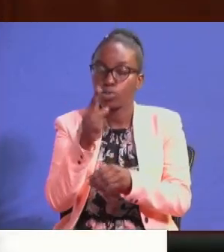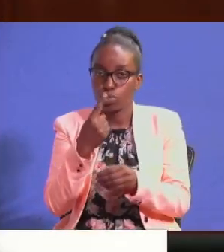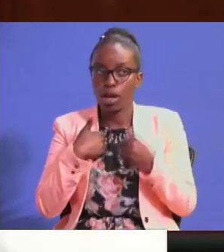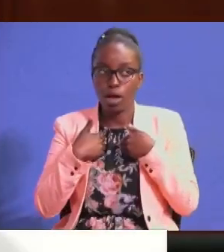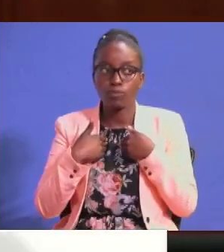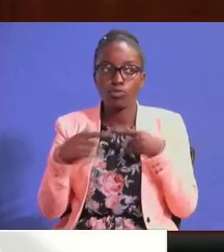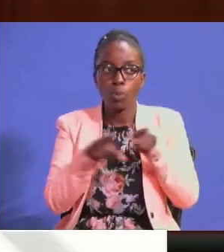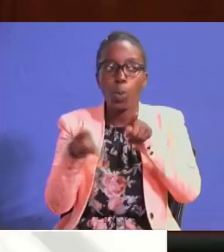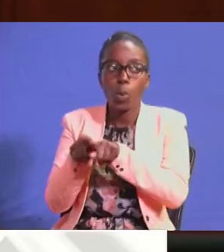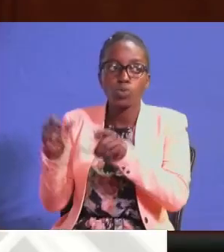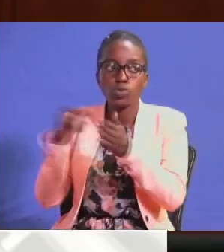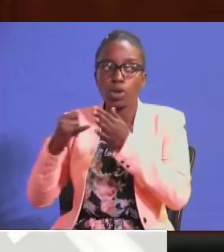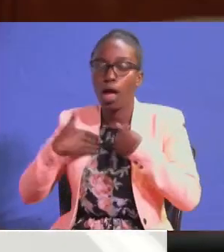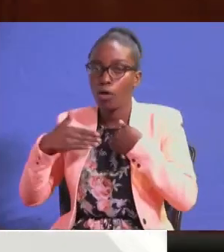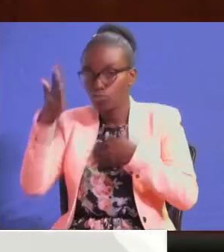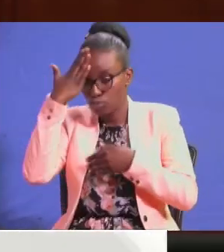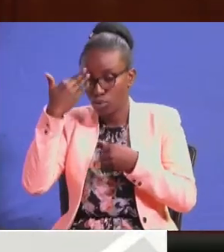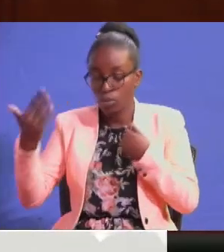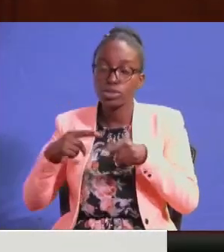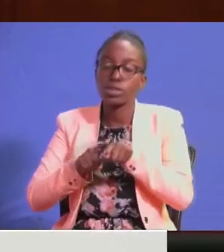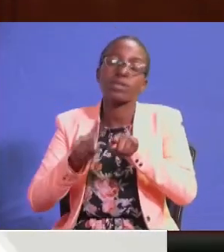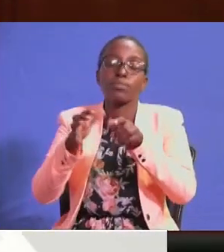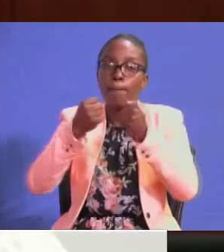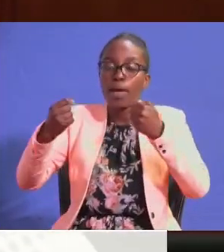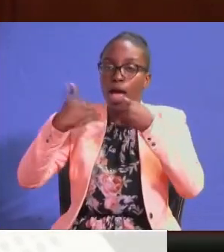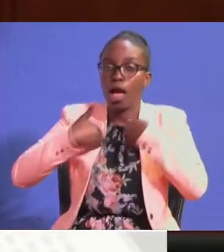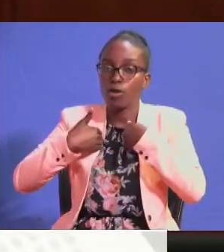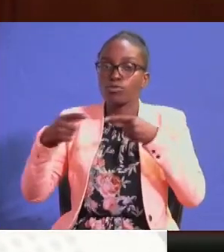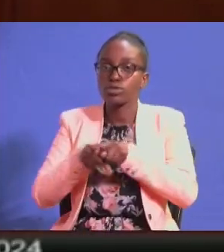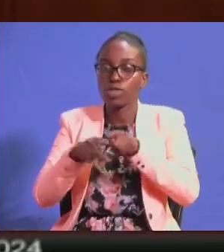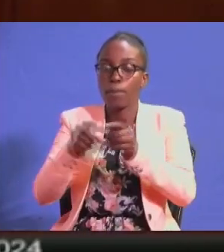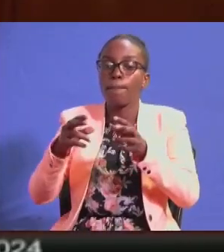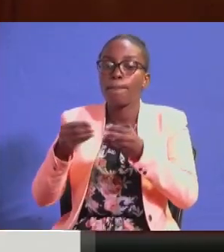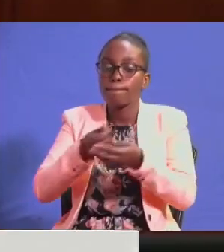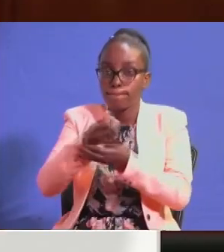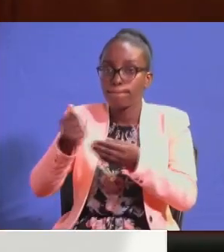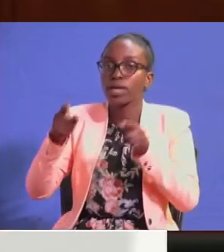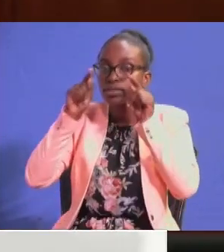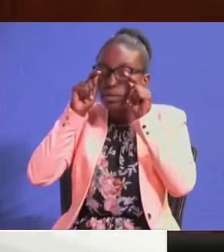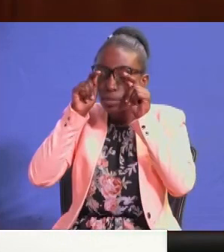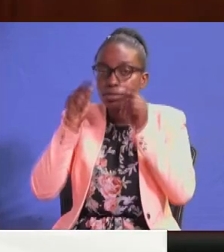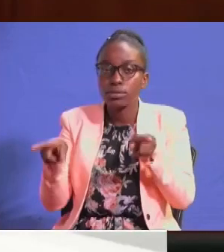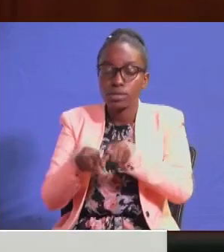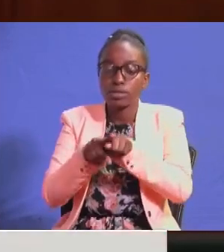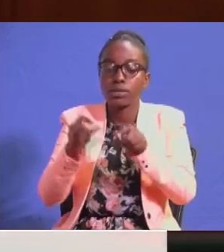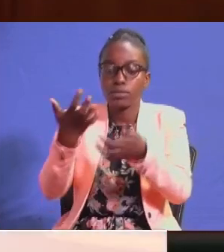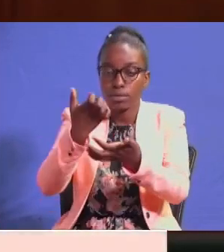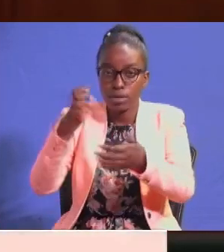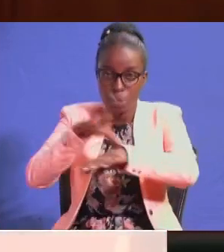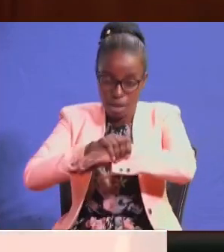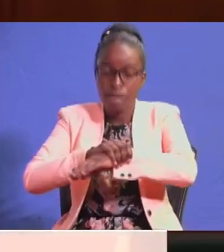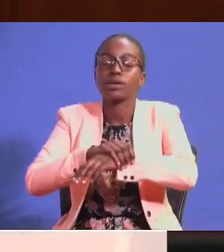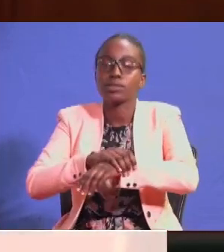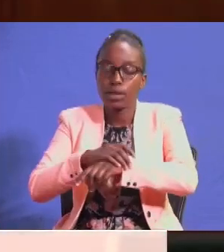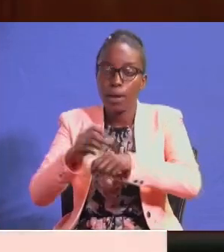also known by virtue of the gazettements by the Salaries and Remuneration Commission that he earns $1 million or thereabout per month,